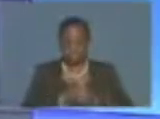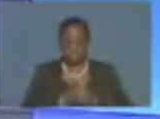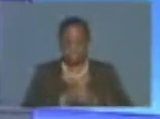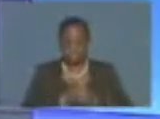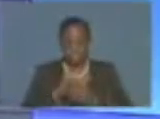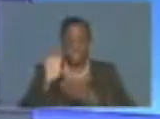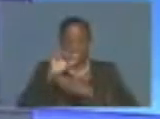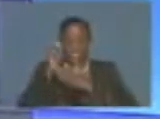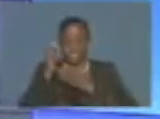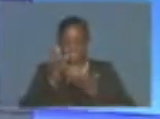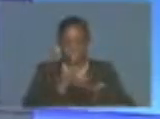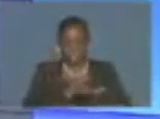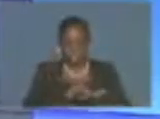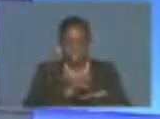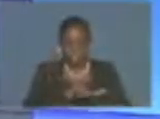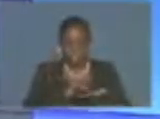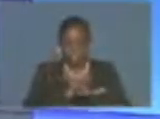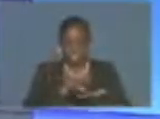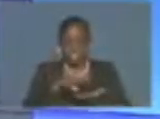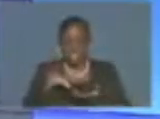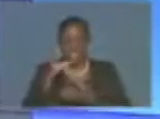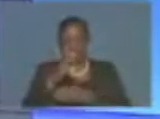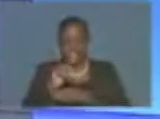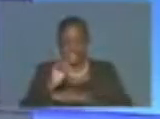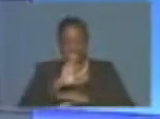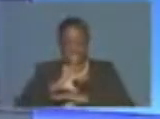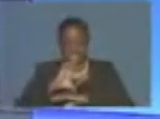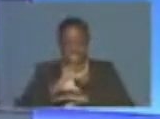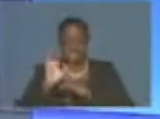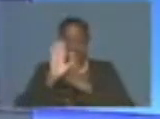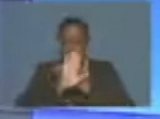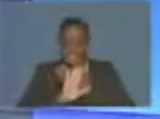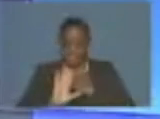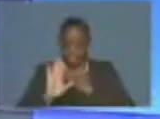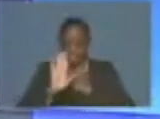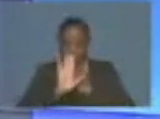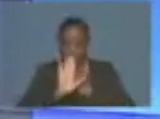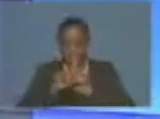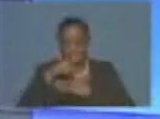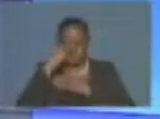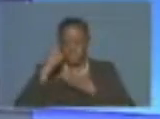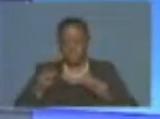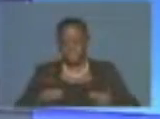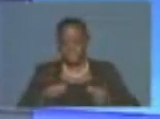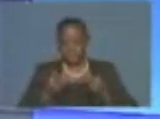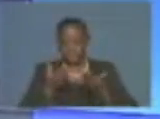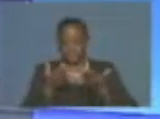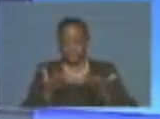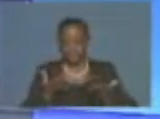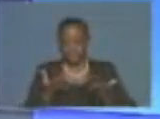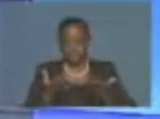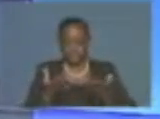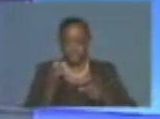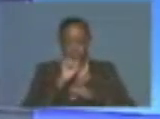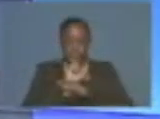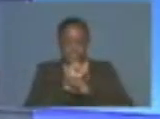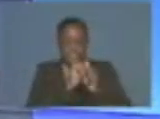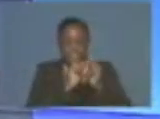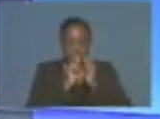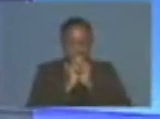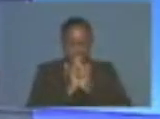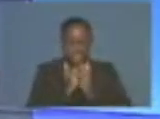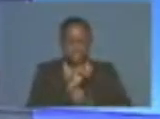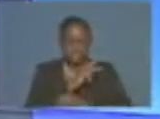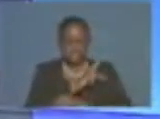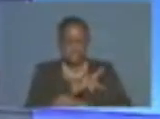In other news this evening, the Centreville community a bit safer tonight thanks to the generous donation of corporate Bahamas. Carla